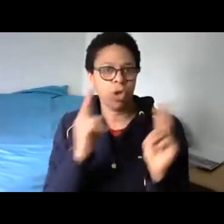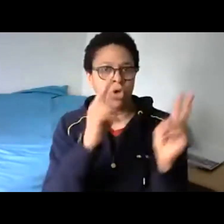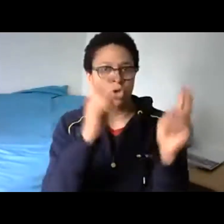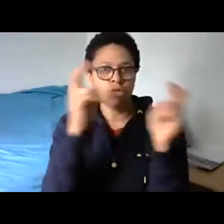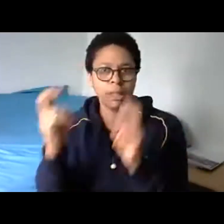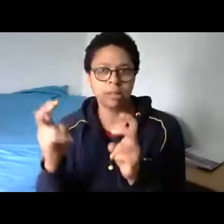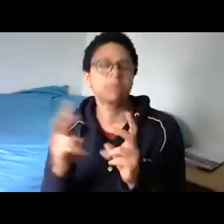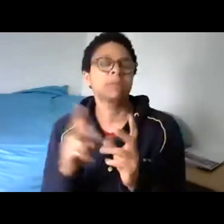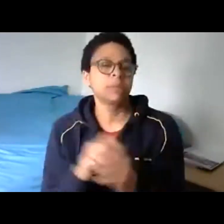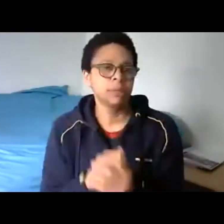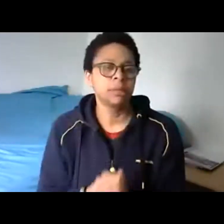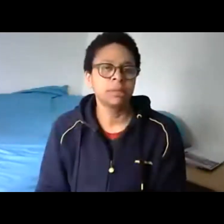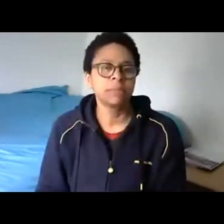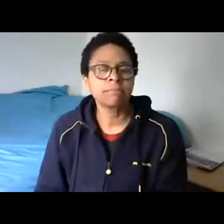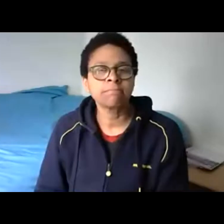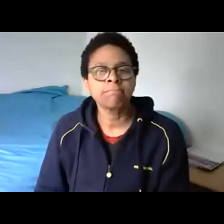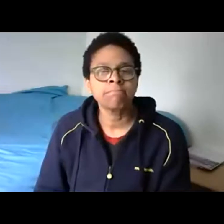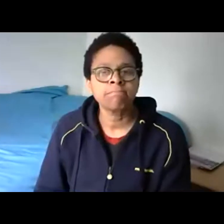Charlotte said, if